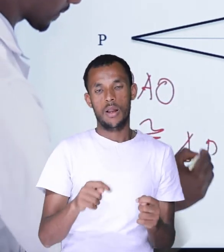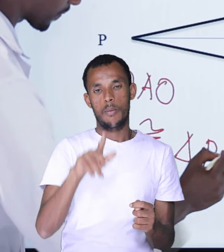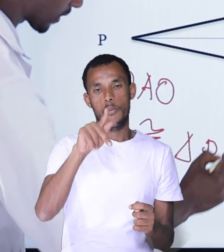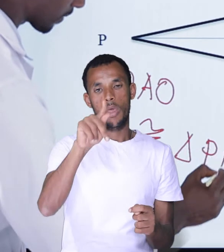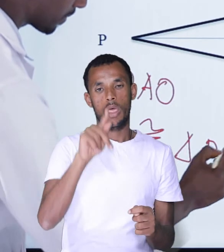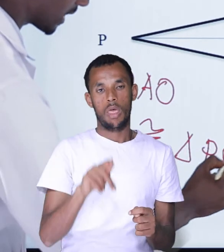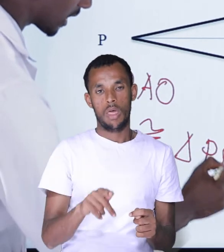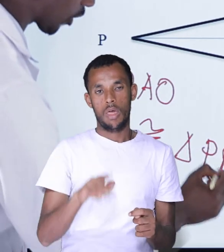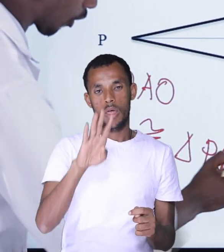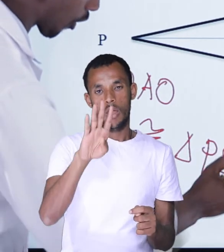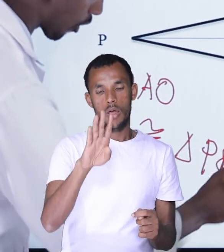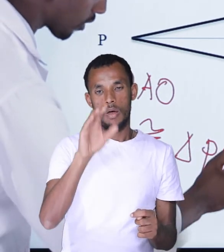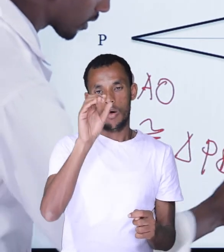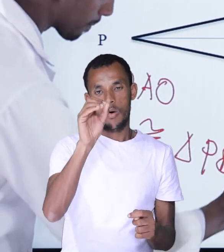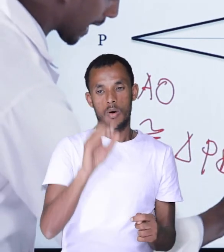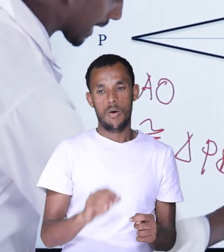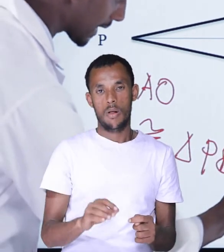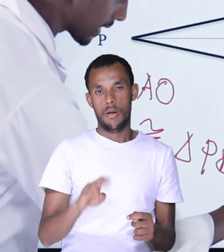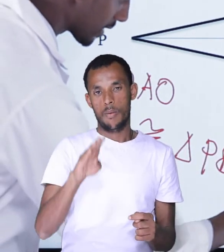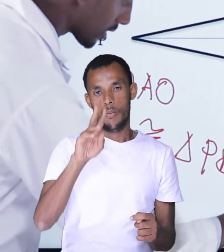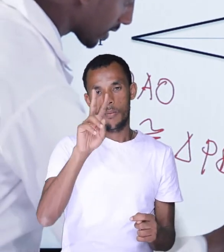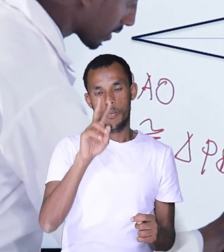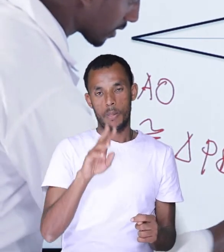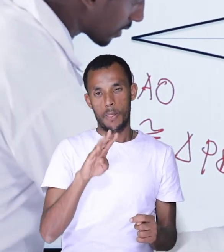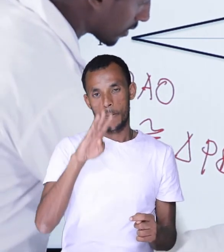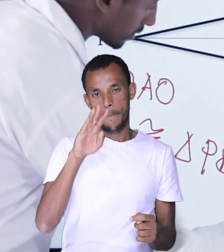P, B, O by